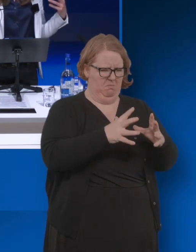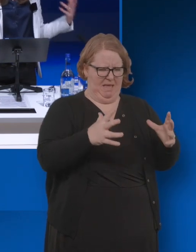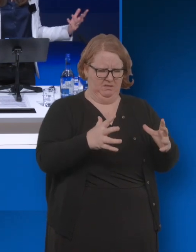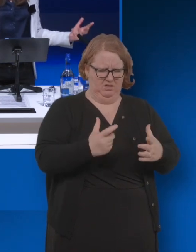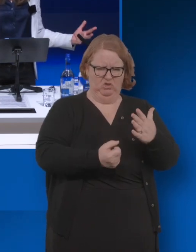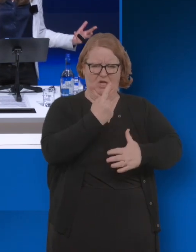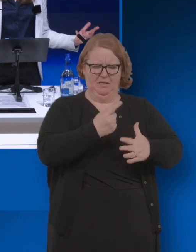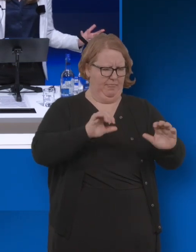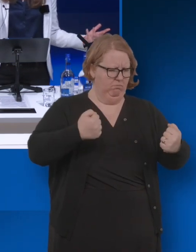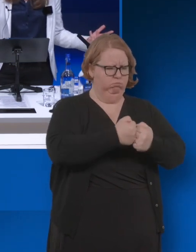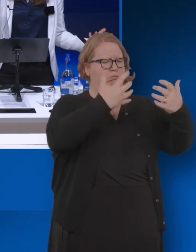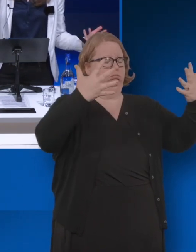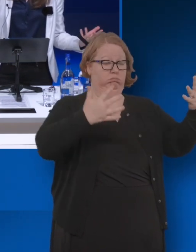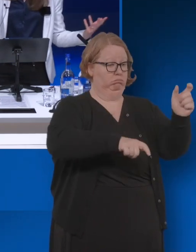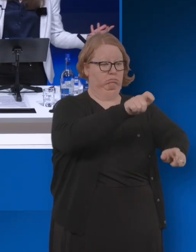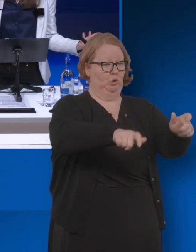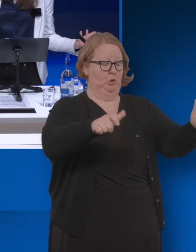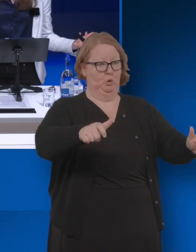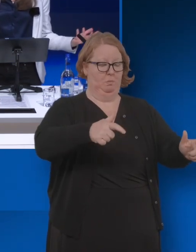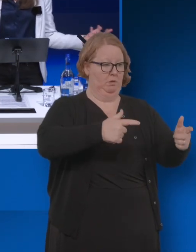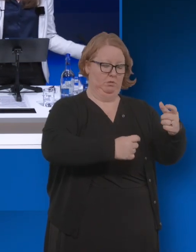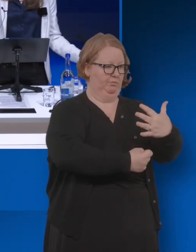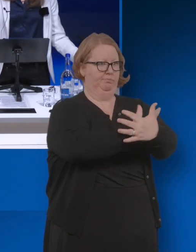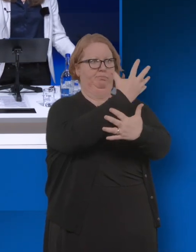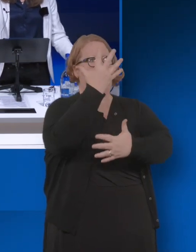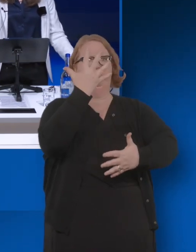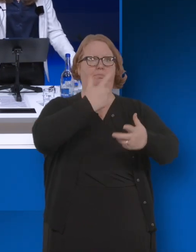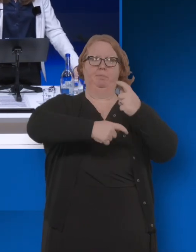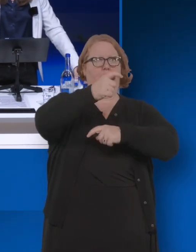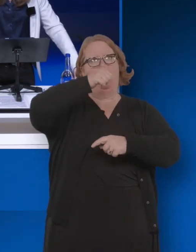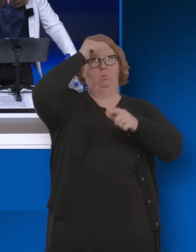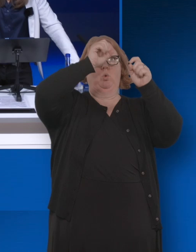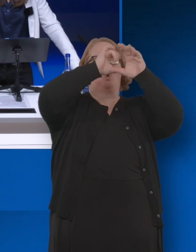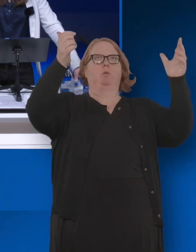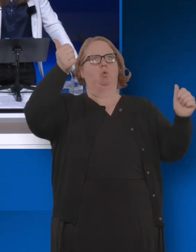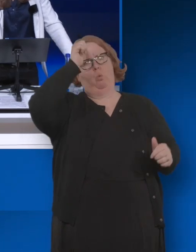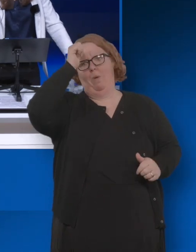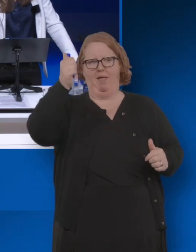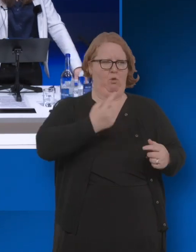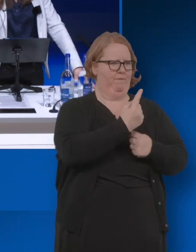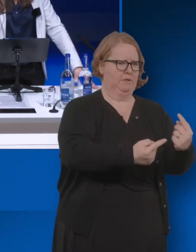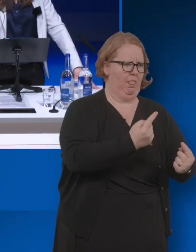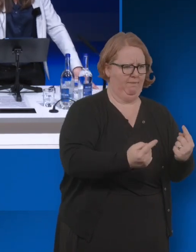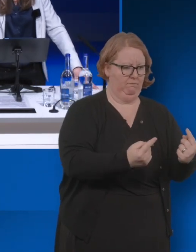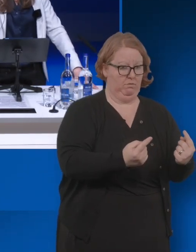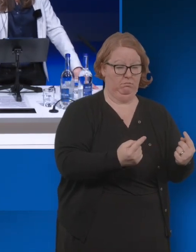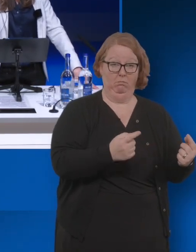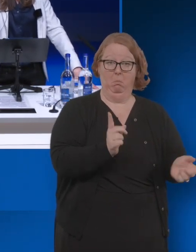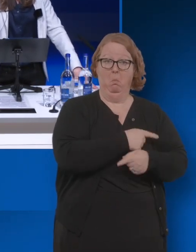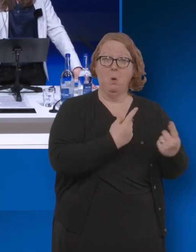and somehow conscious humans have arisen from within that non-conscious universe. And that's not